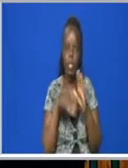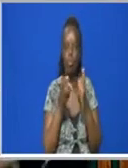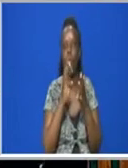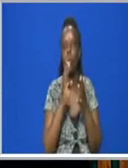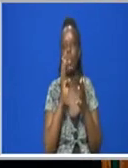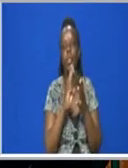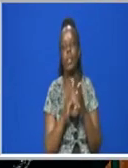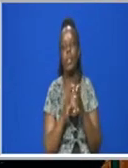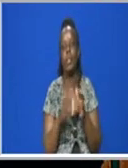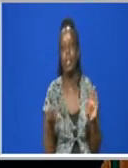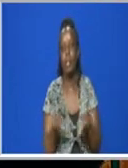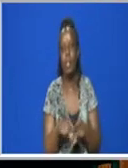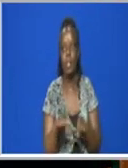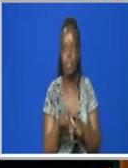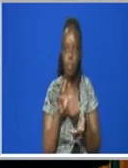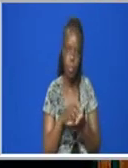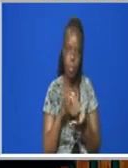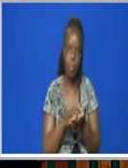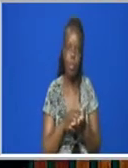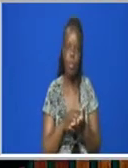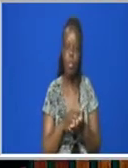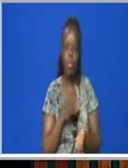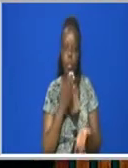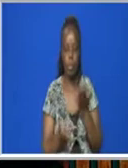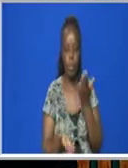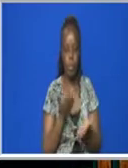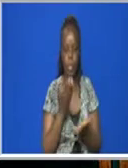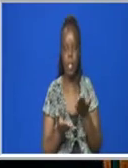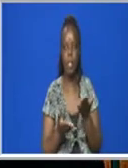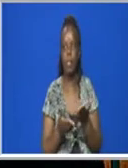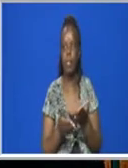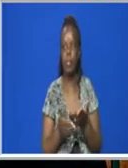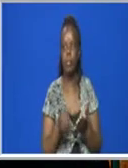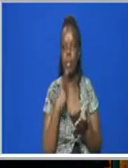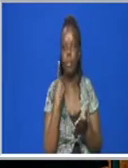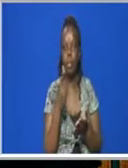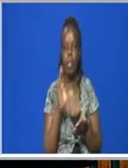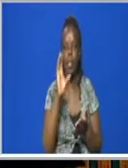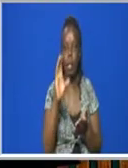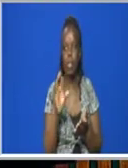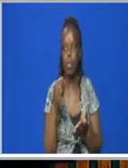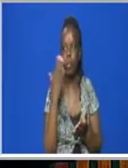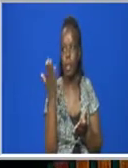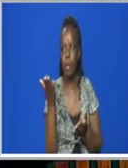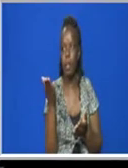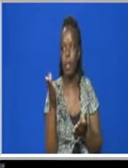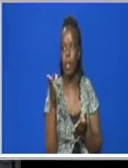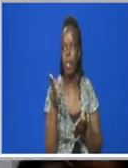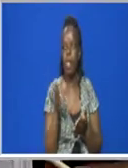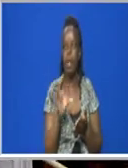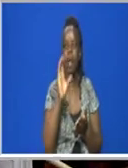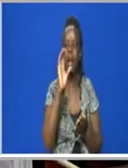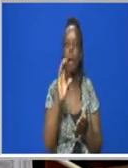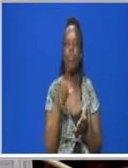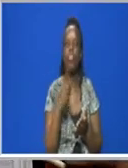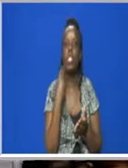So in this kind of a scenario, let's try to balance the equation. Calcium is 1. We only have 1 calcium atom. The carbon is 2.